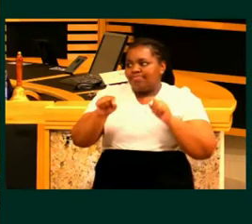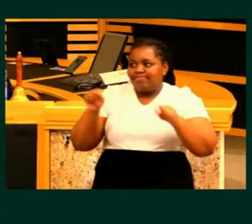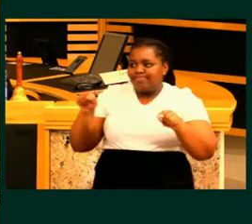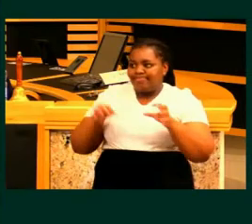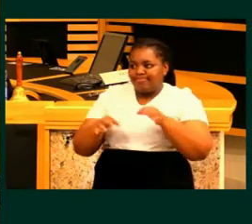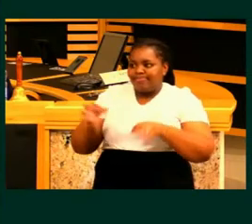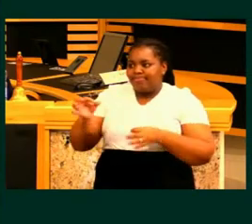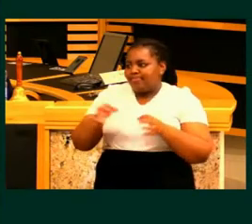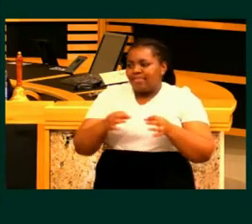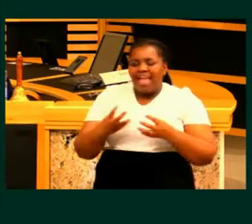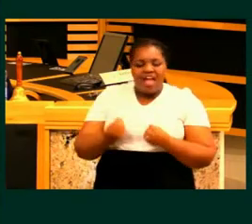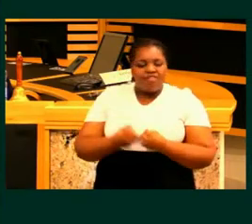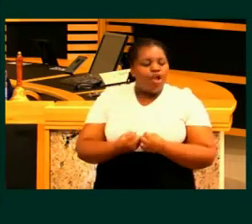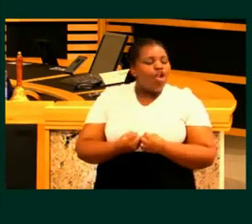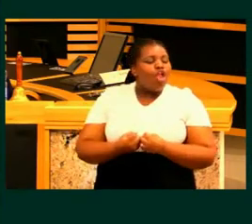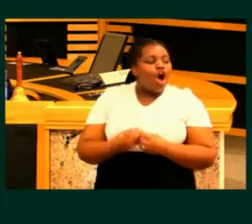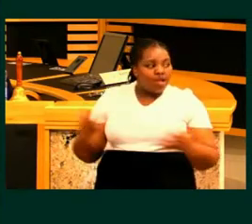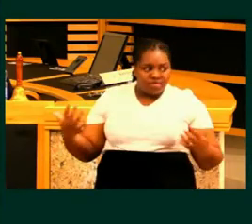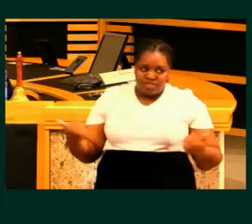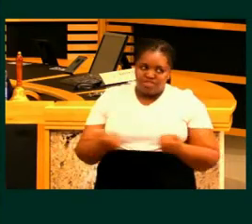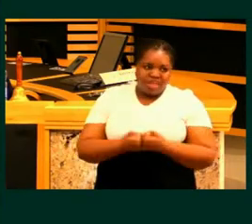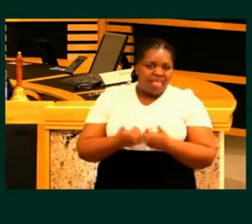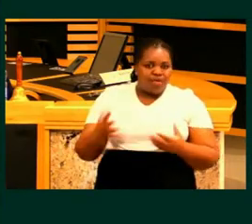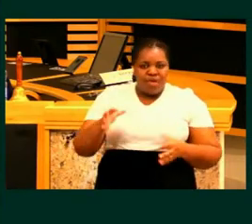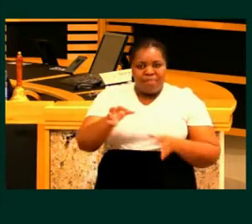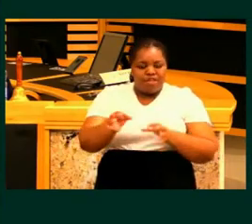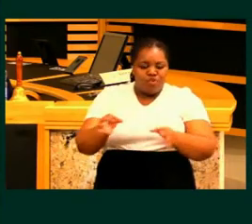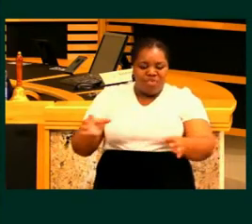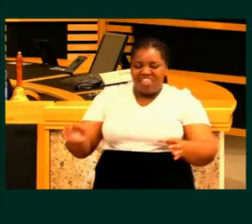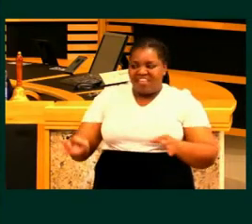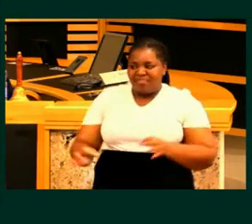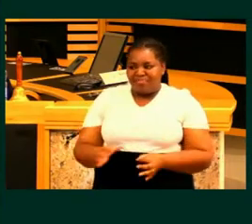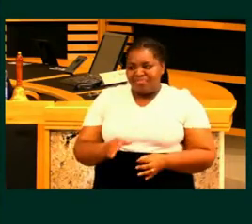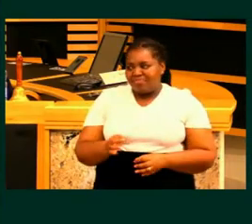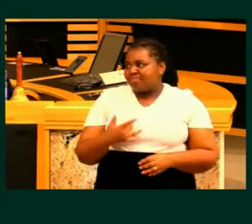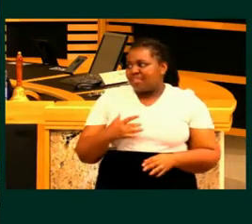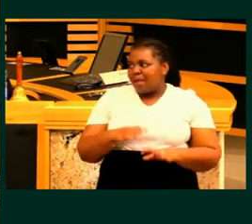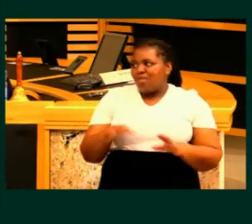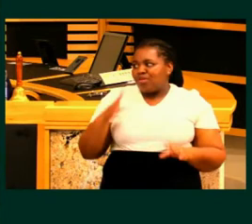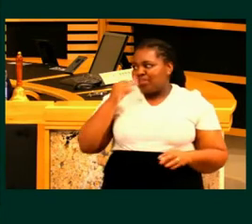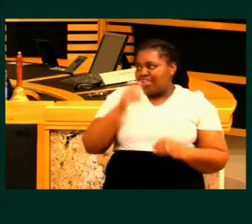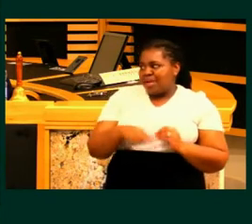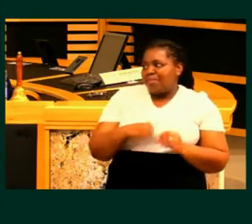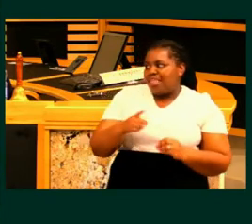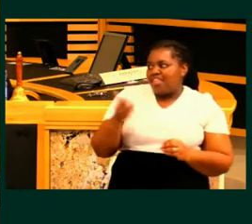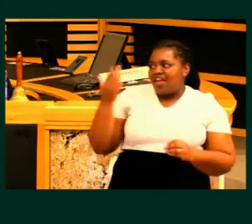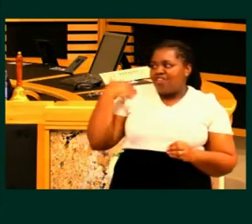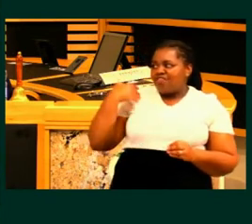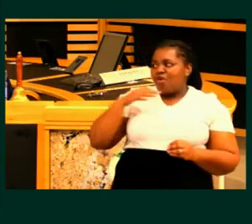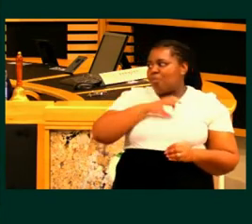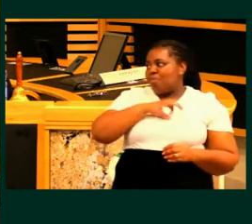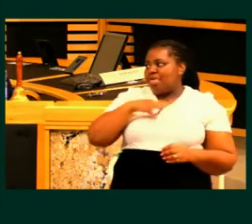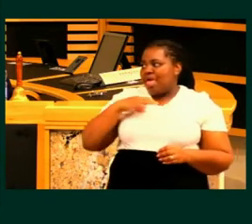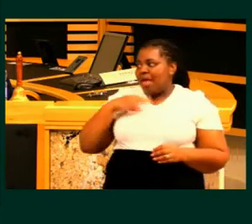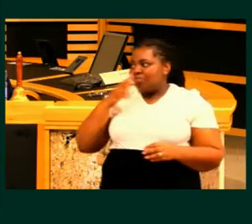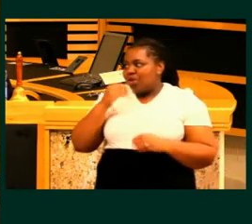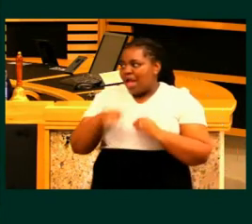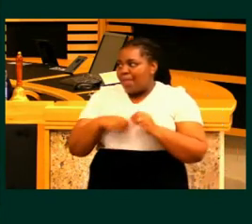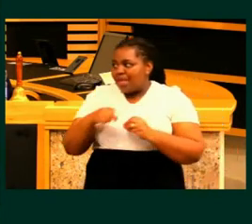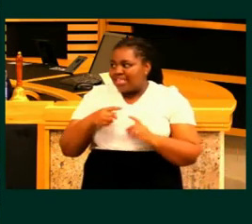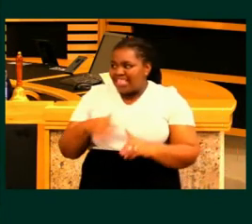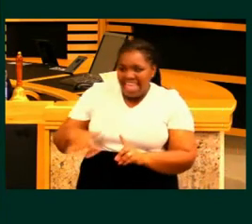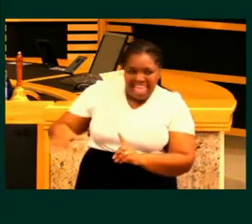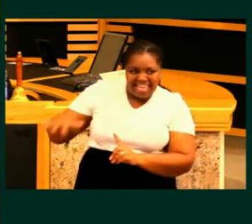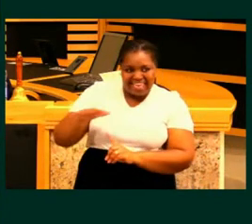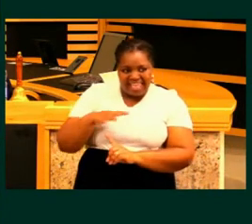municipalities that has got challenges of portoles and I'm not referring refering to a former mayor or that mayor I'm referring to an area